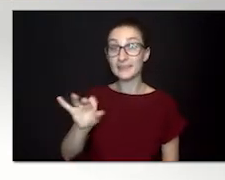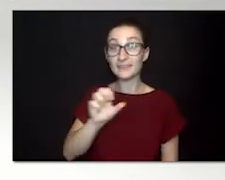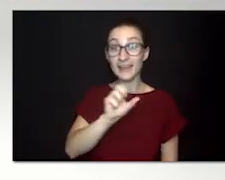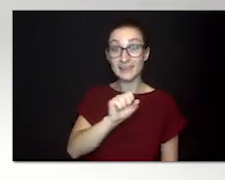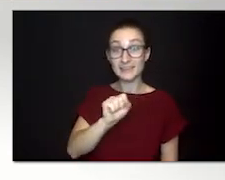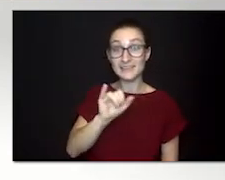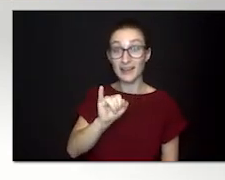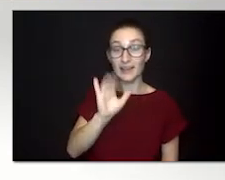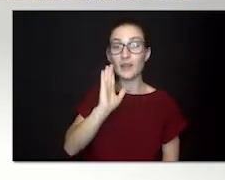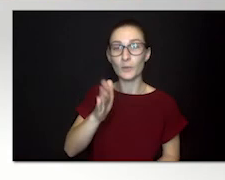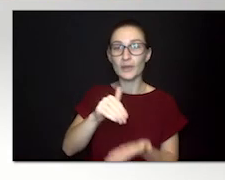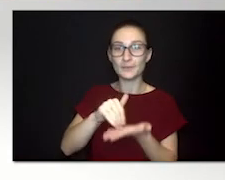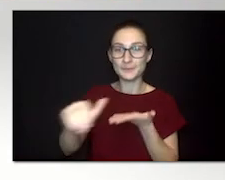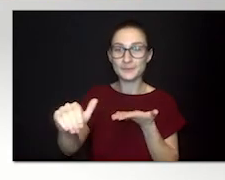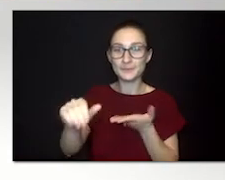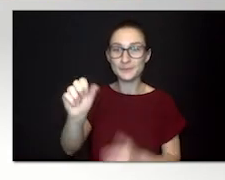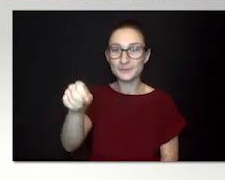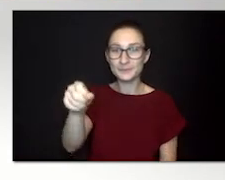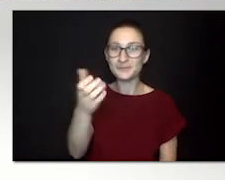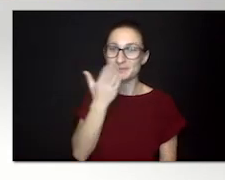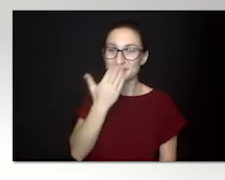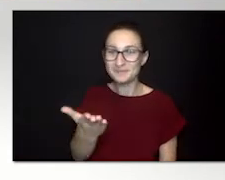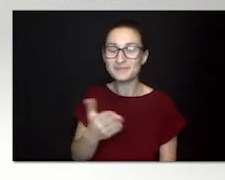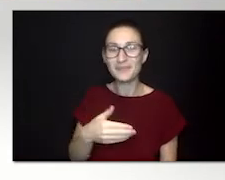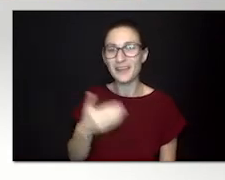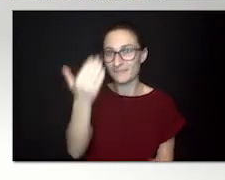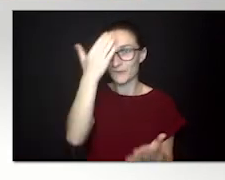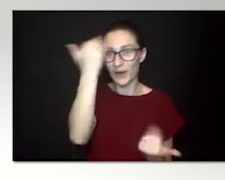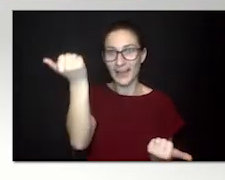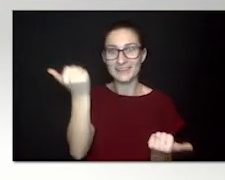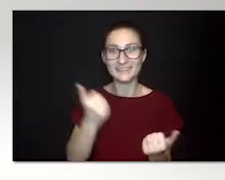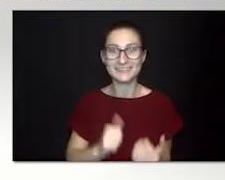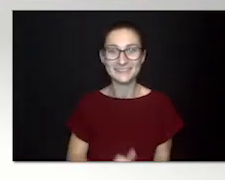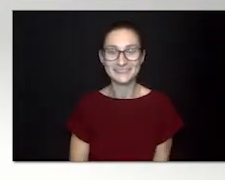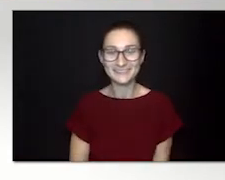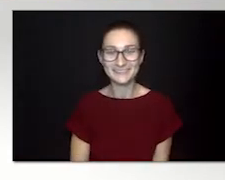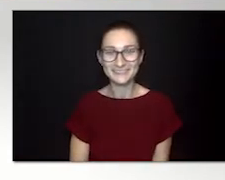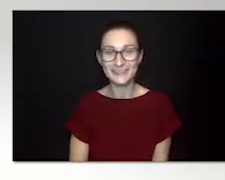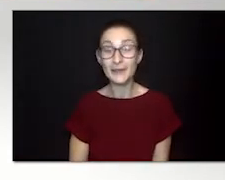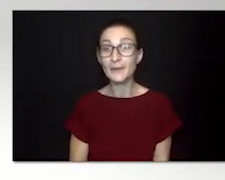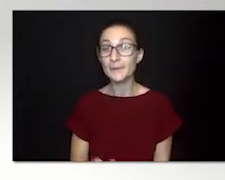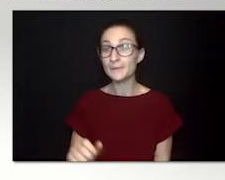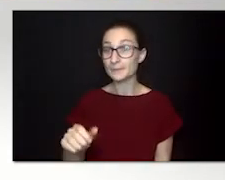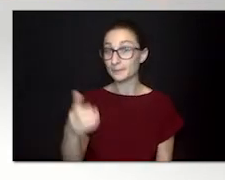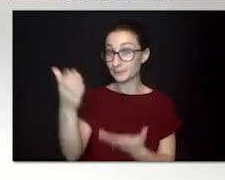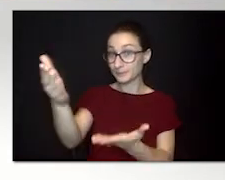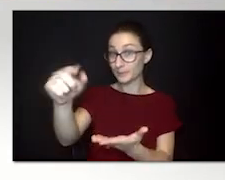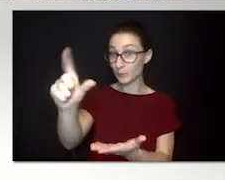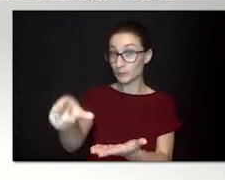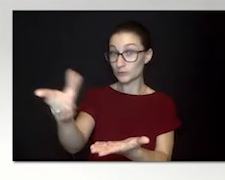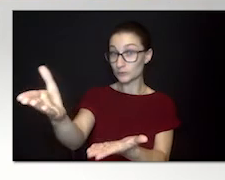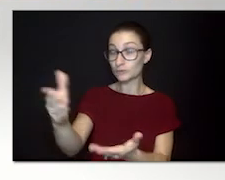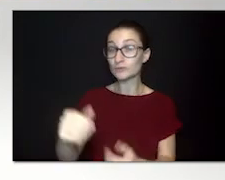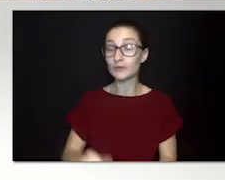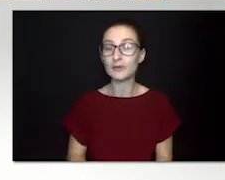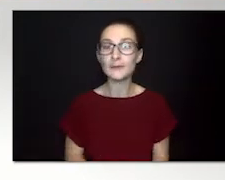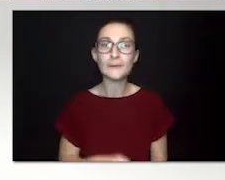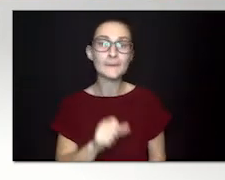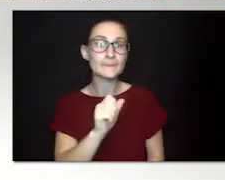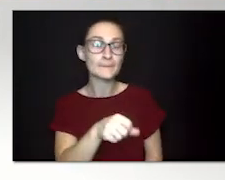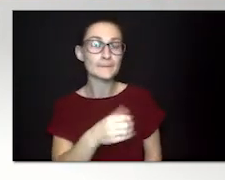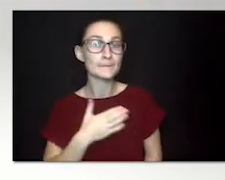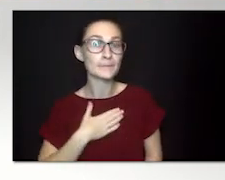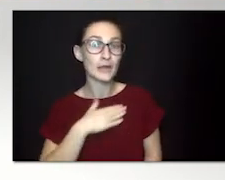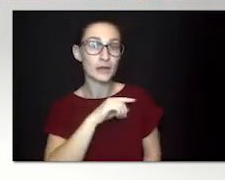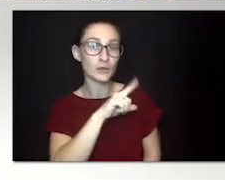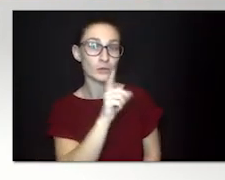yep, yeah, if it's SSI, they will waive it. Yes, thank you for that. Yeah, that is, I forgot about that one. Let me go right back here. Yeah, my